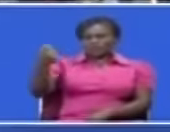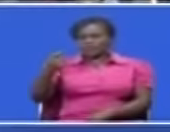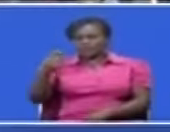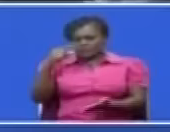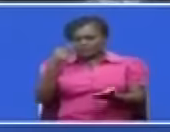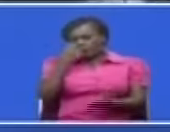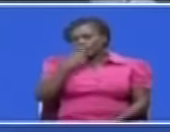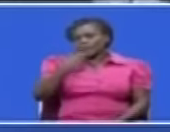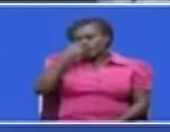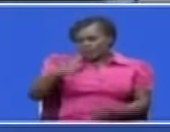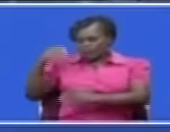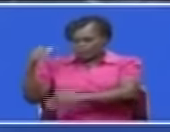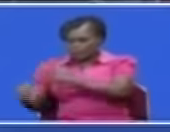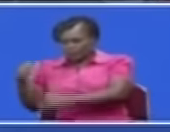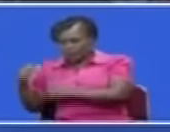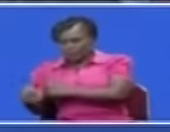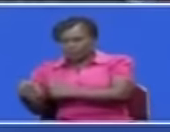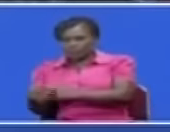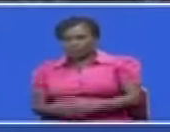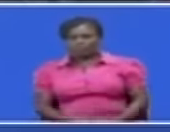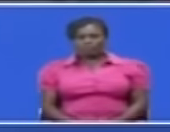Kenya-Tanzania border.